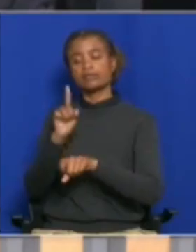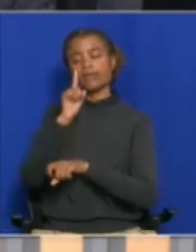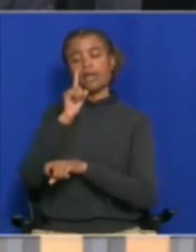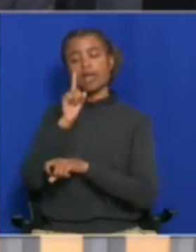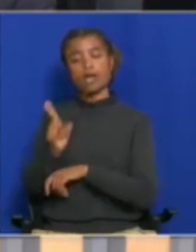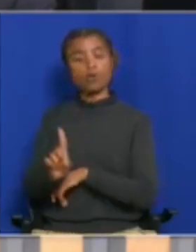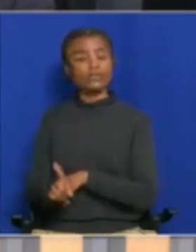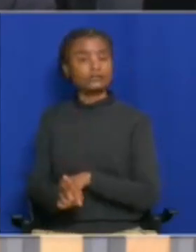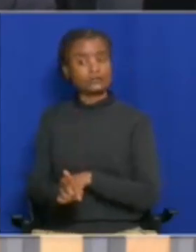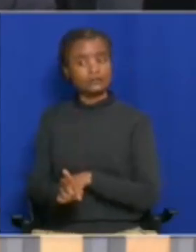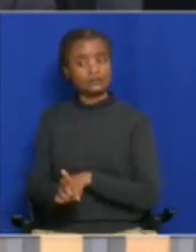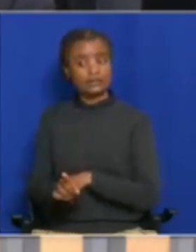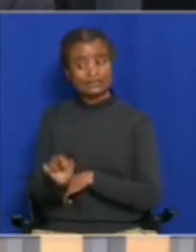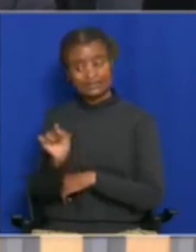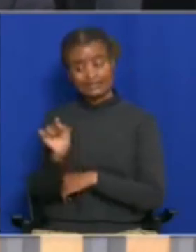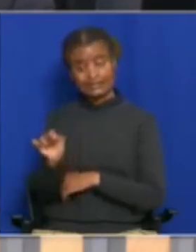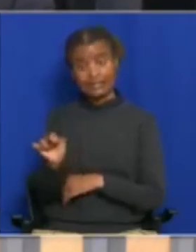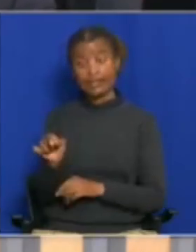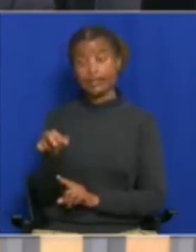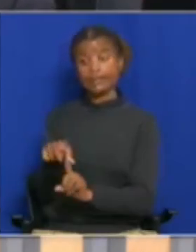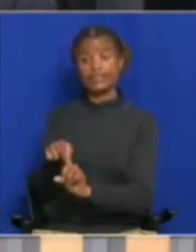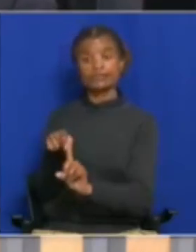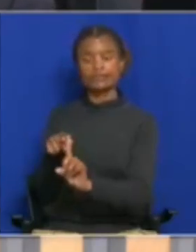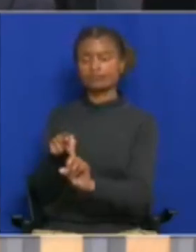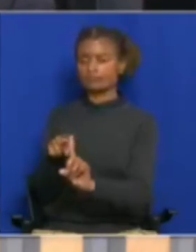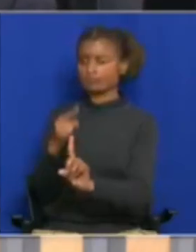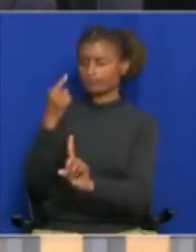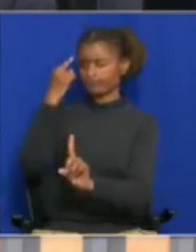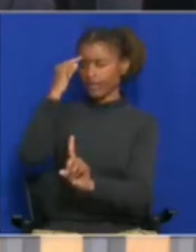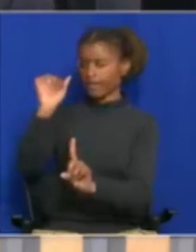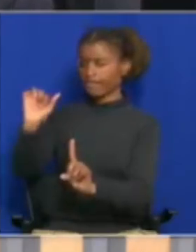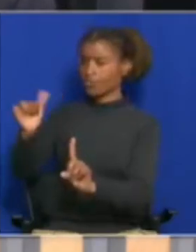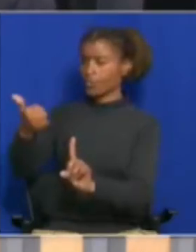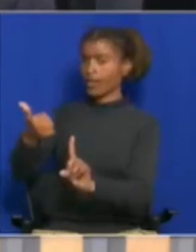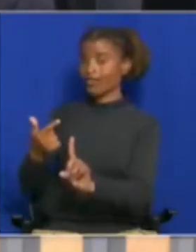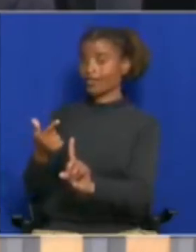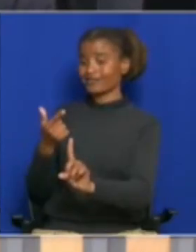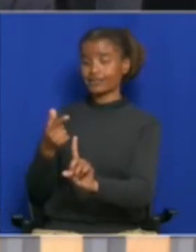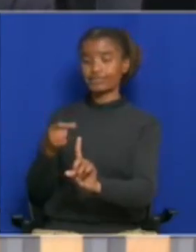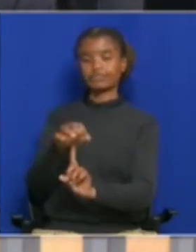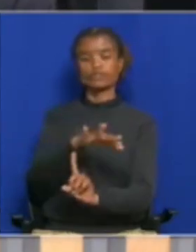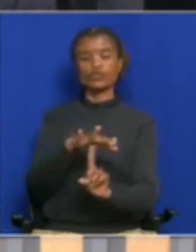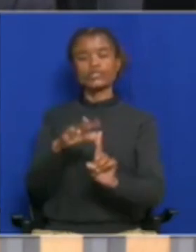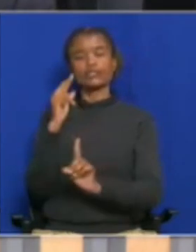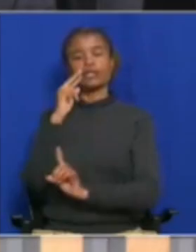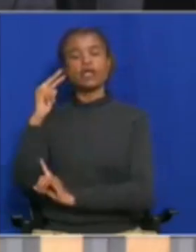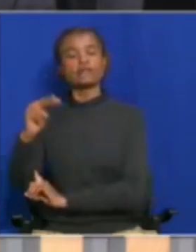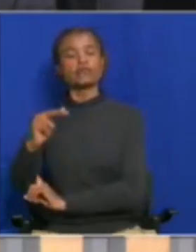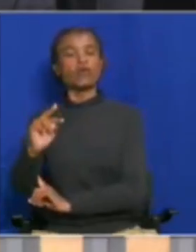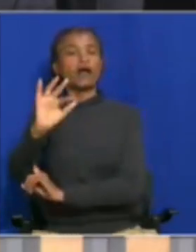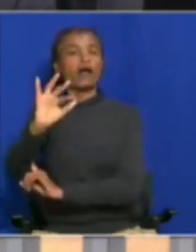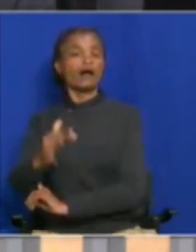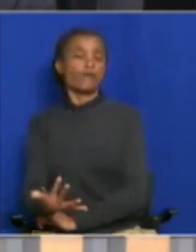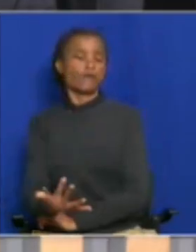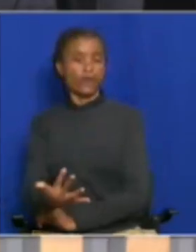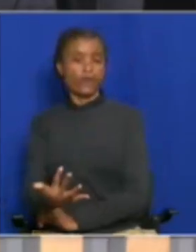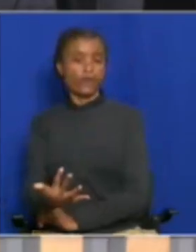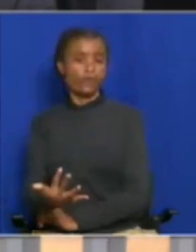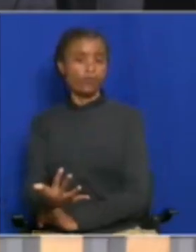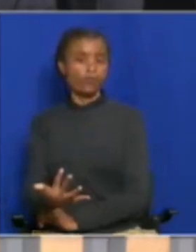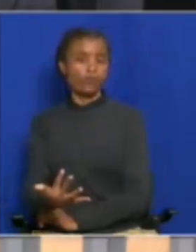a reasonable person would view the situation. The two are totally different. You cannot